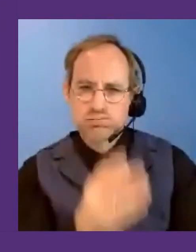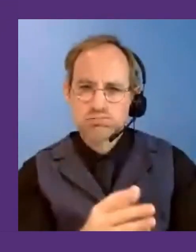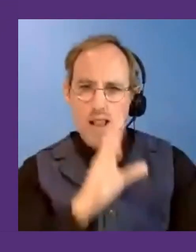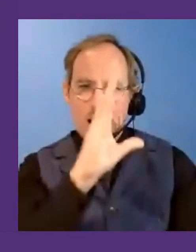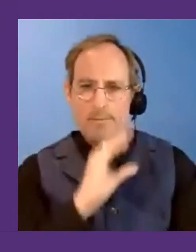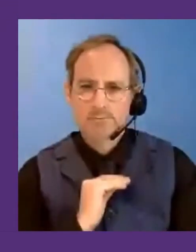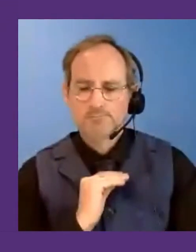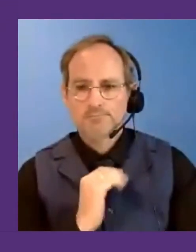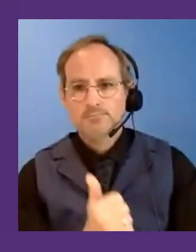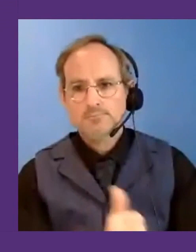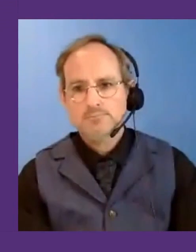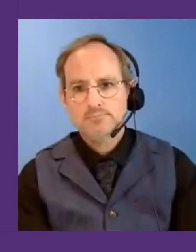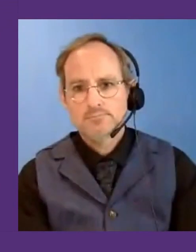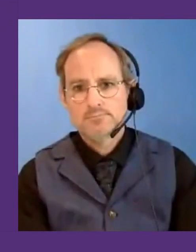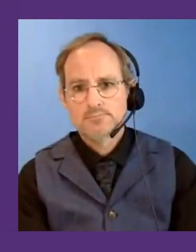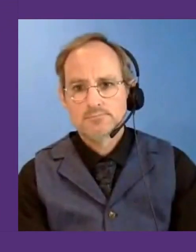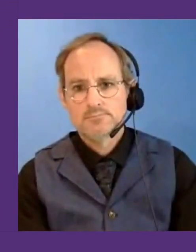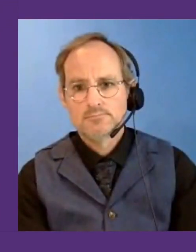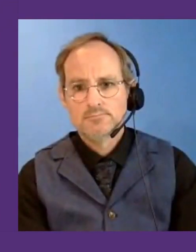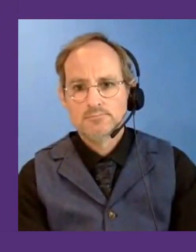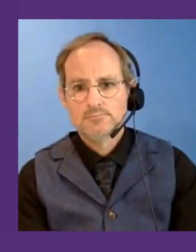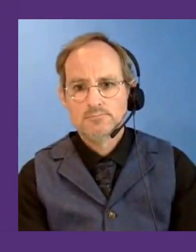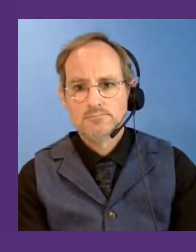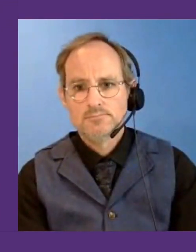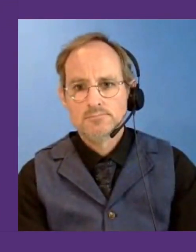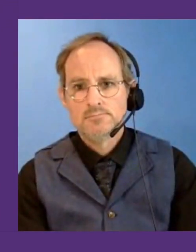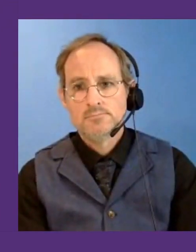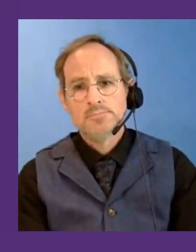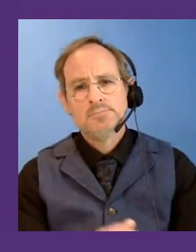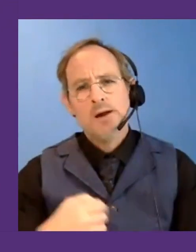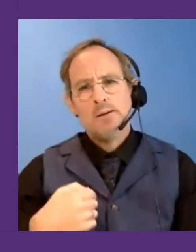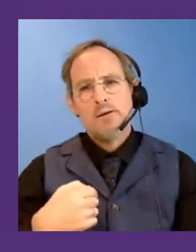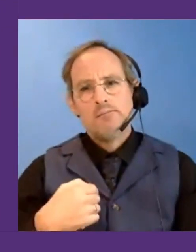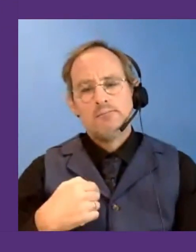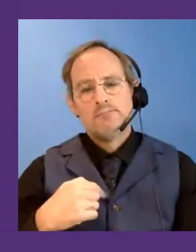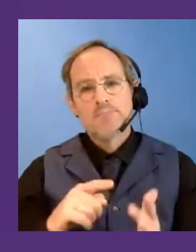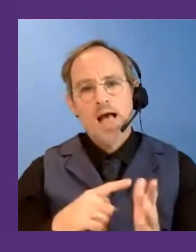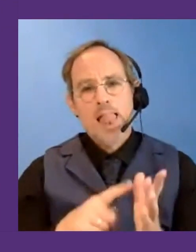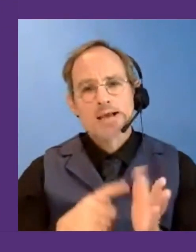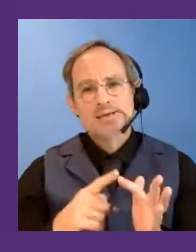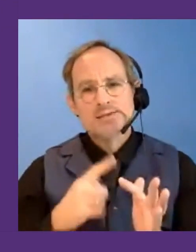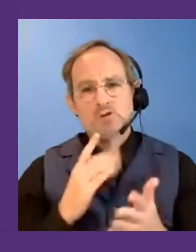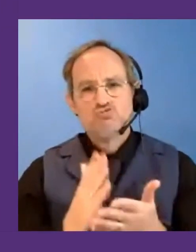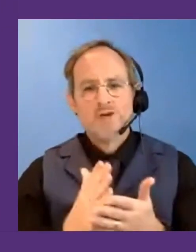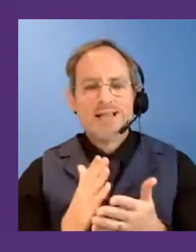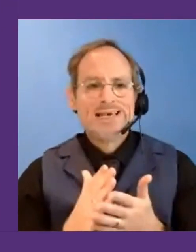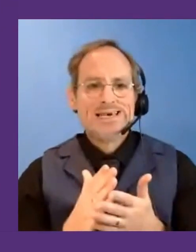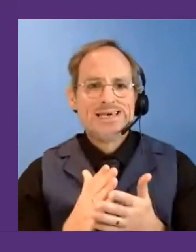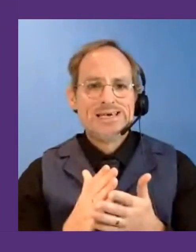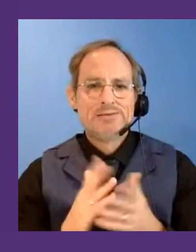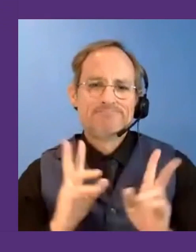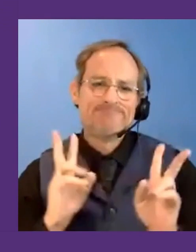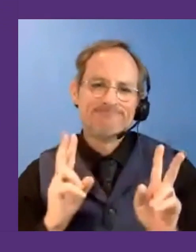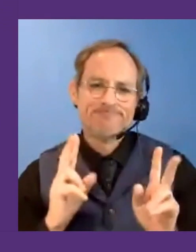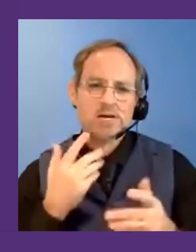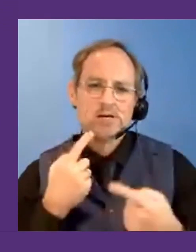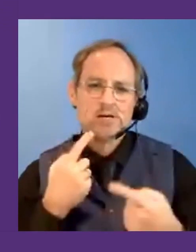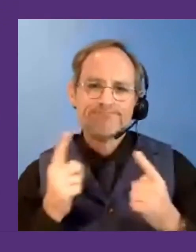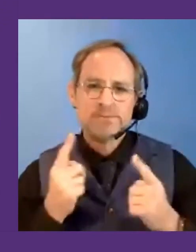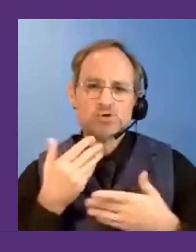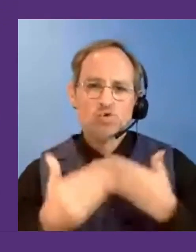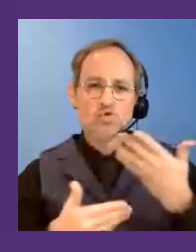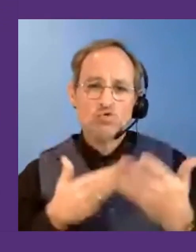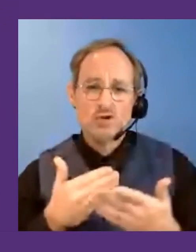I might say this because I'm in this business, try and tell a story, because disabled people are